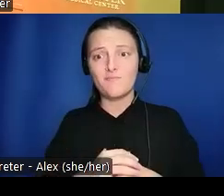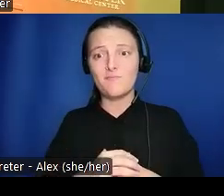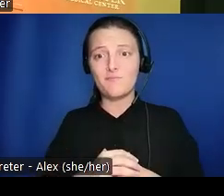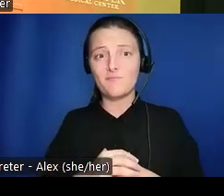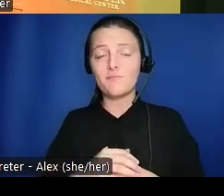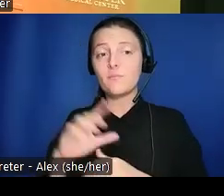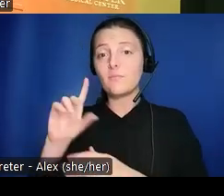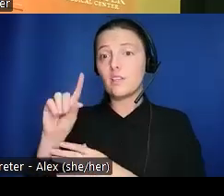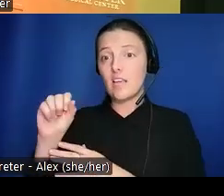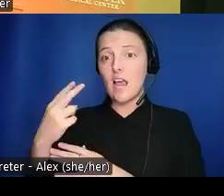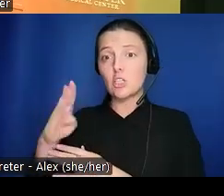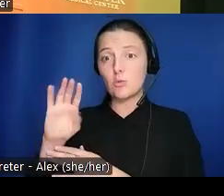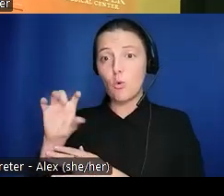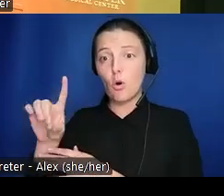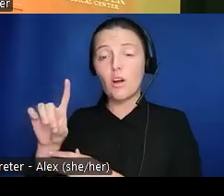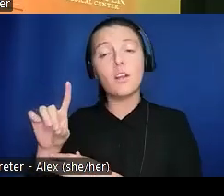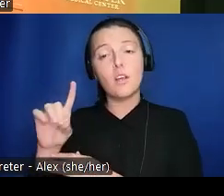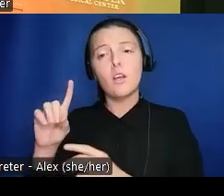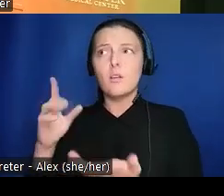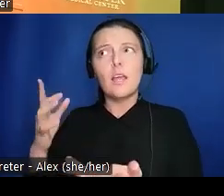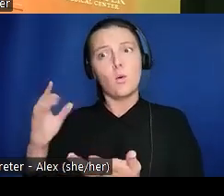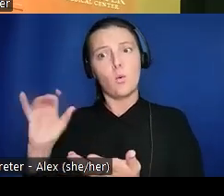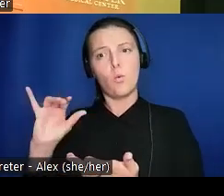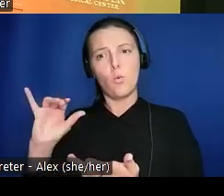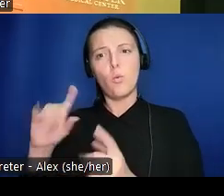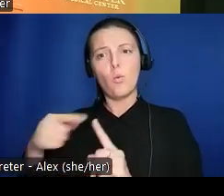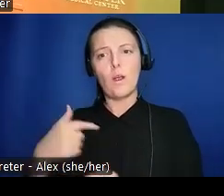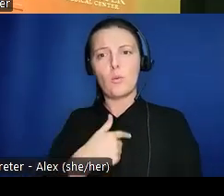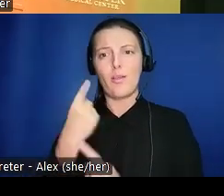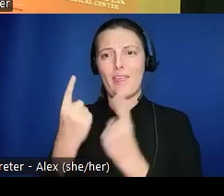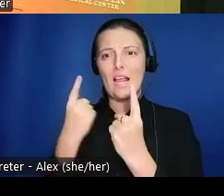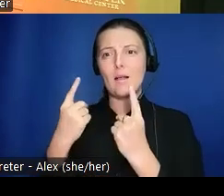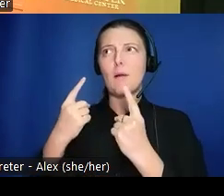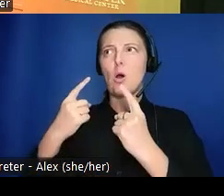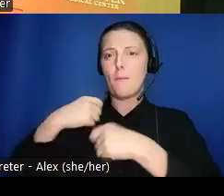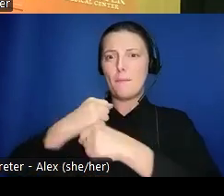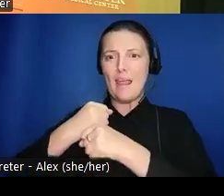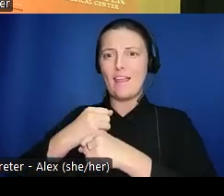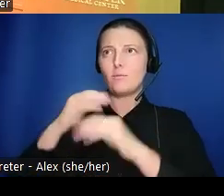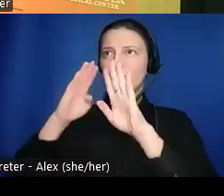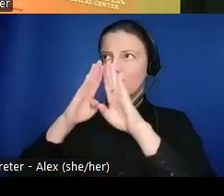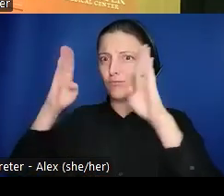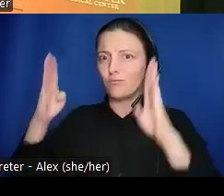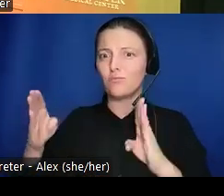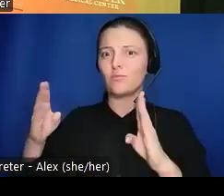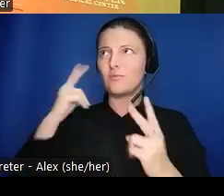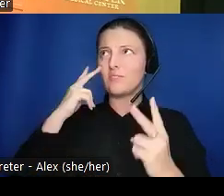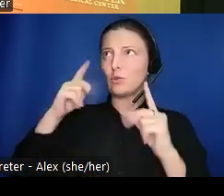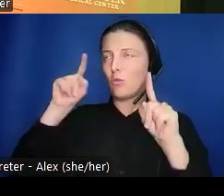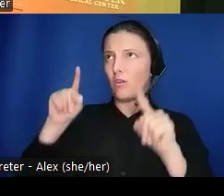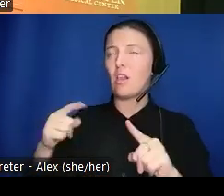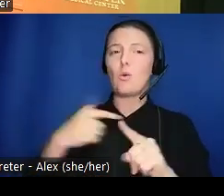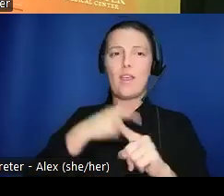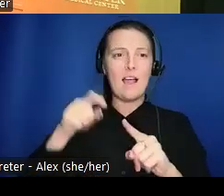that when we are thinking about making, we need to make choices. At a